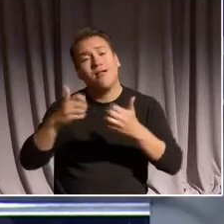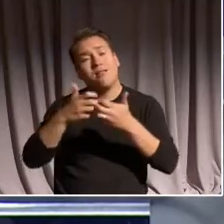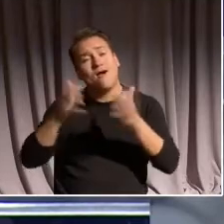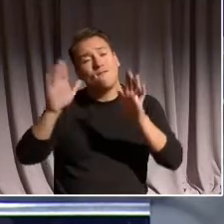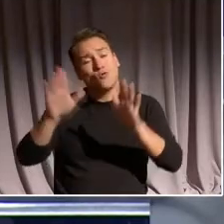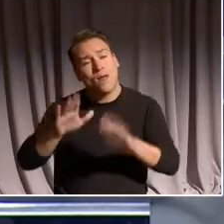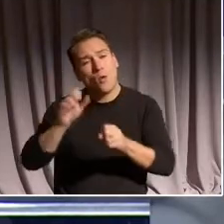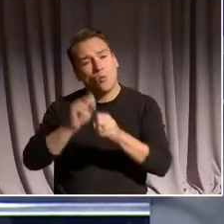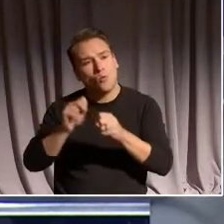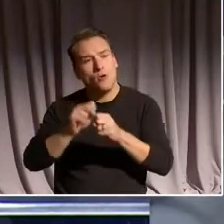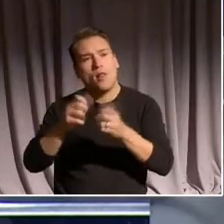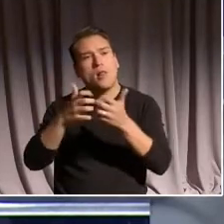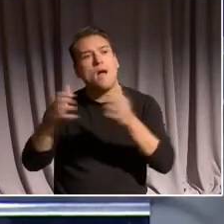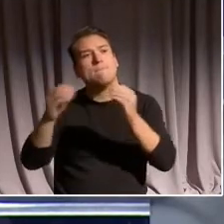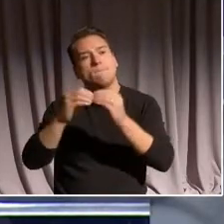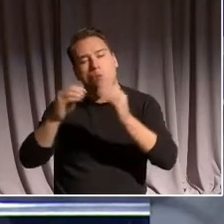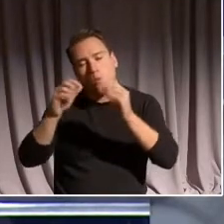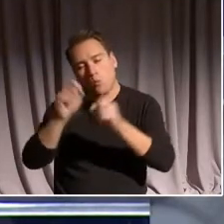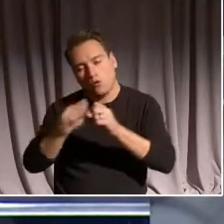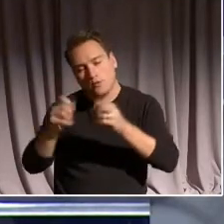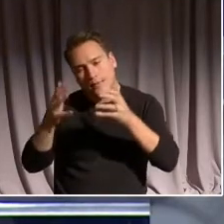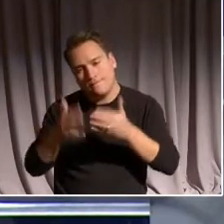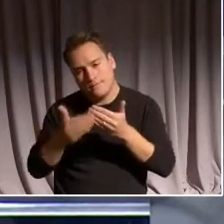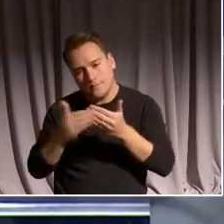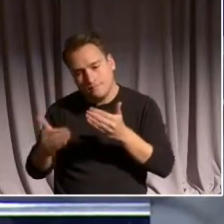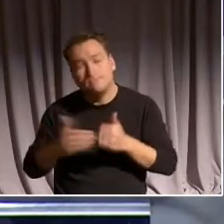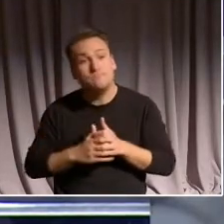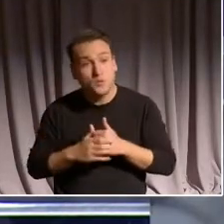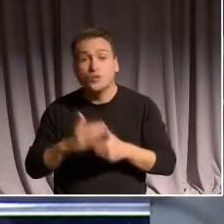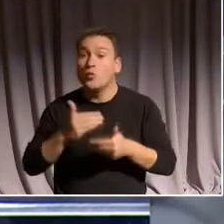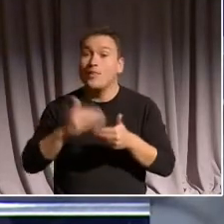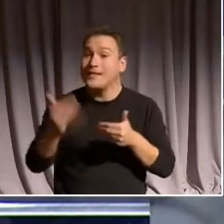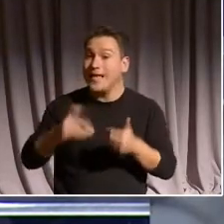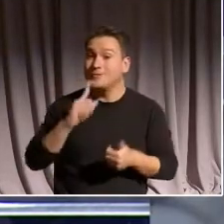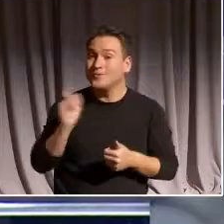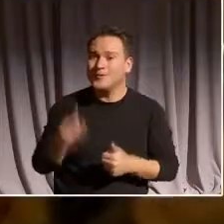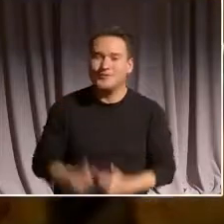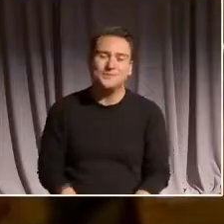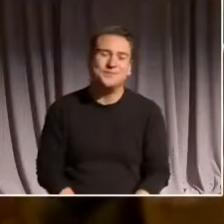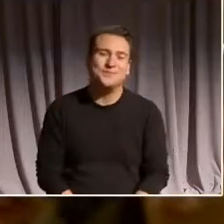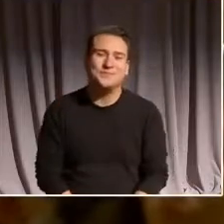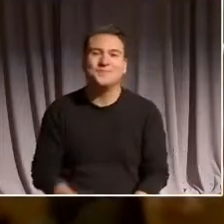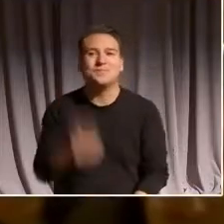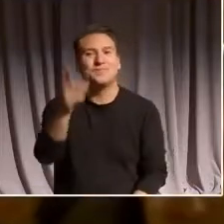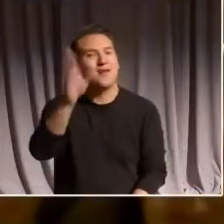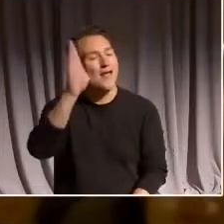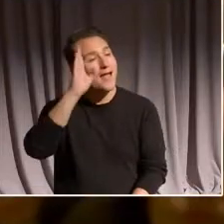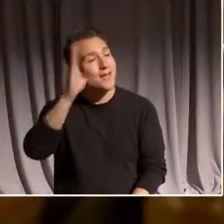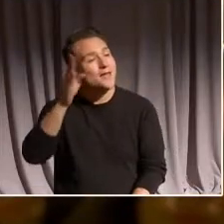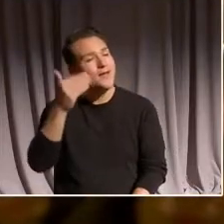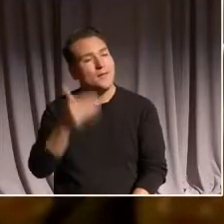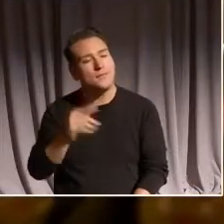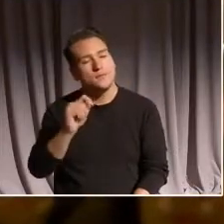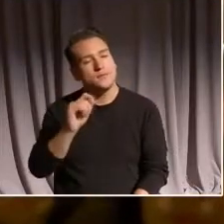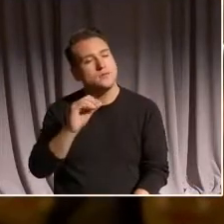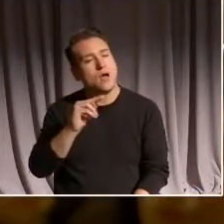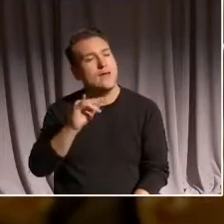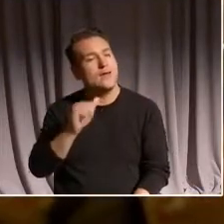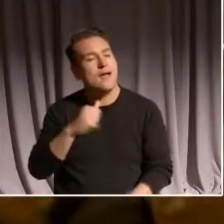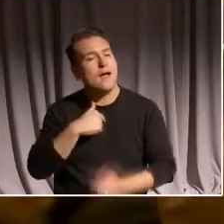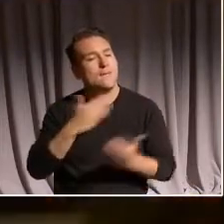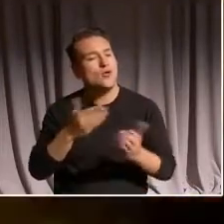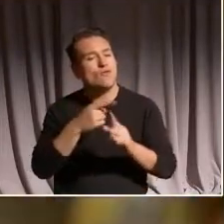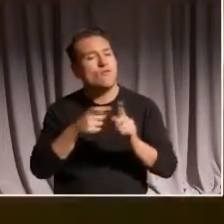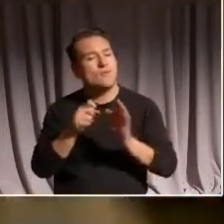lots more to do, so thank you for that. Next question. Hi, My name is Tanya Moraviec. I'm here from the State